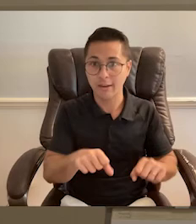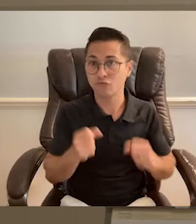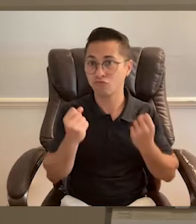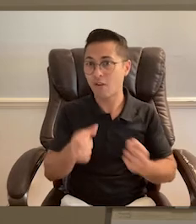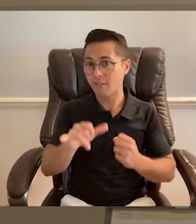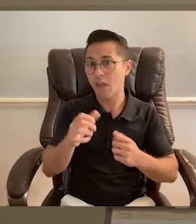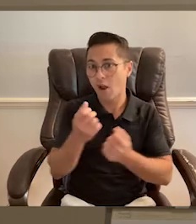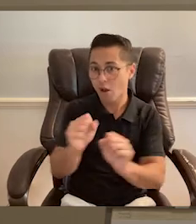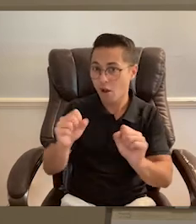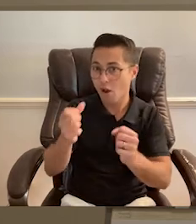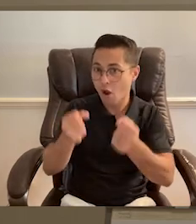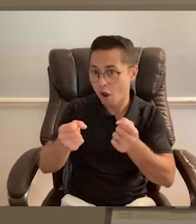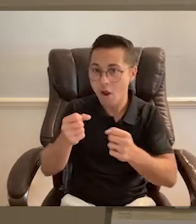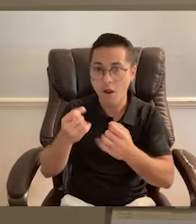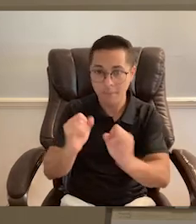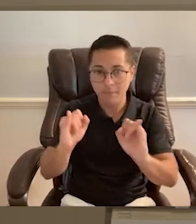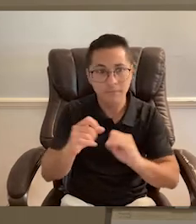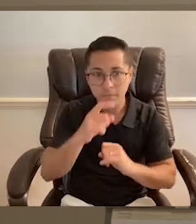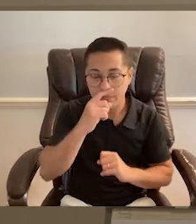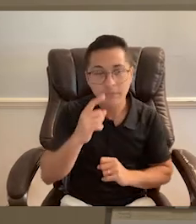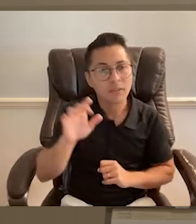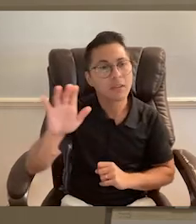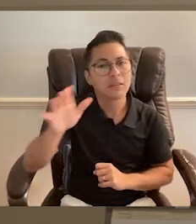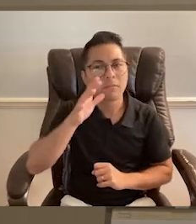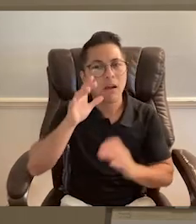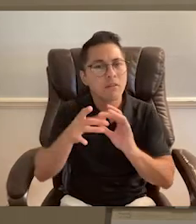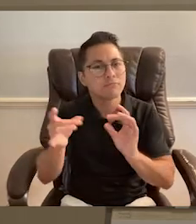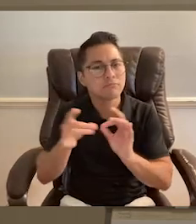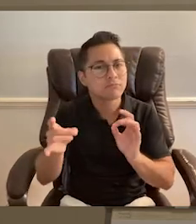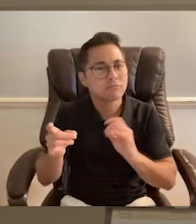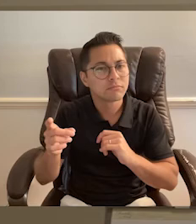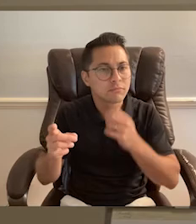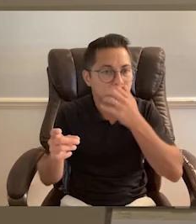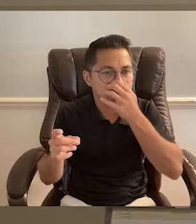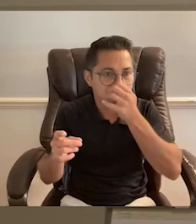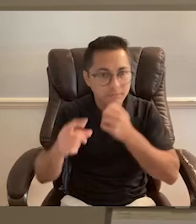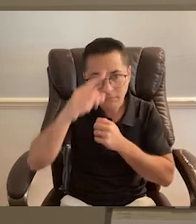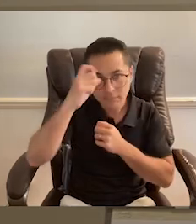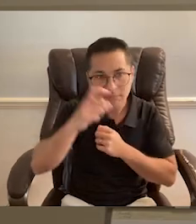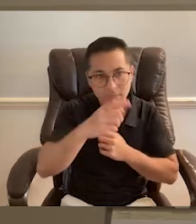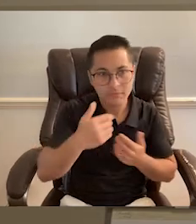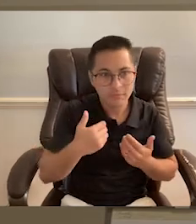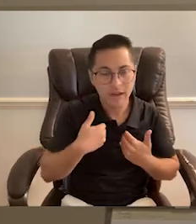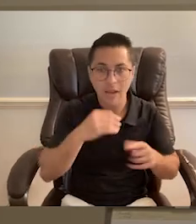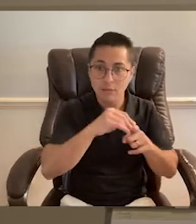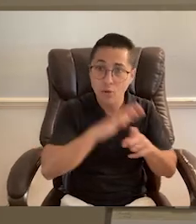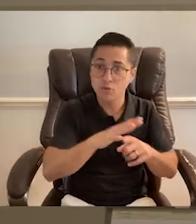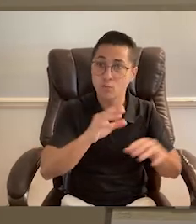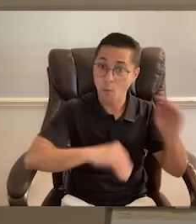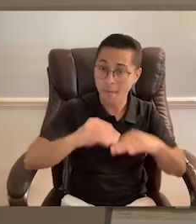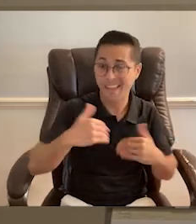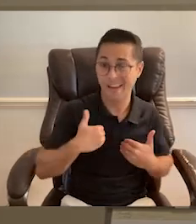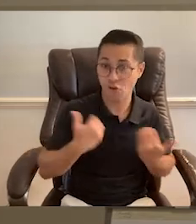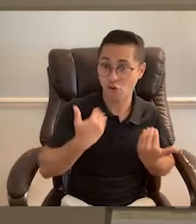And the way we look at it is also, these are mechanical engineers. We're not training them to be rehab engineers,